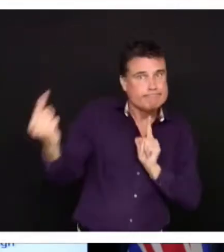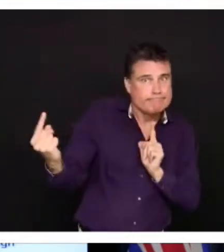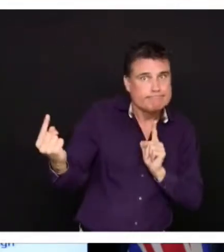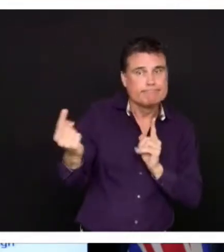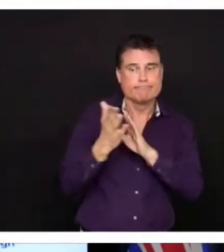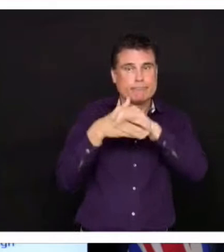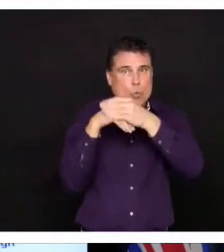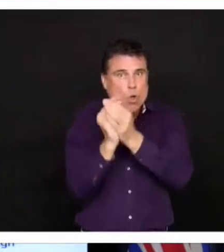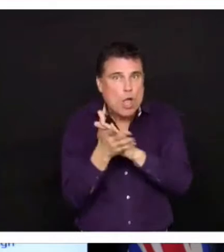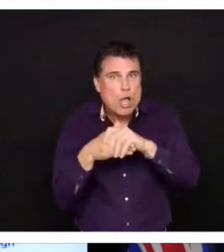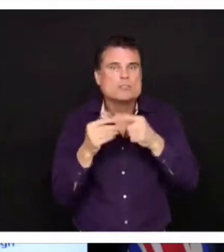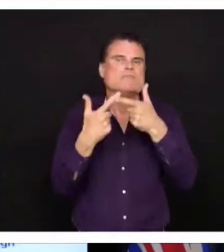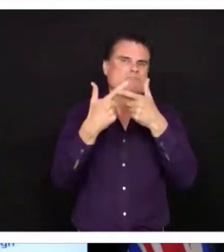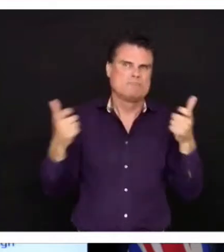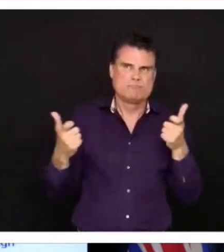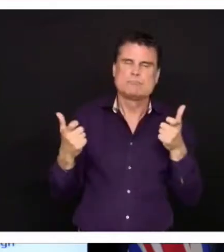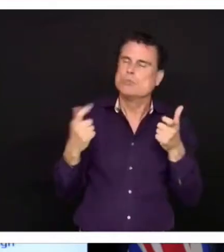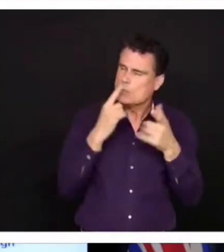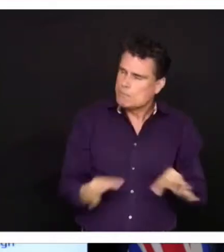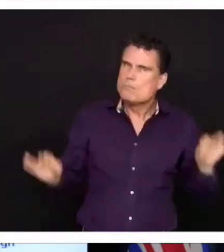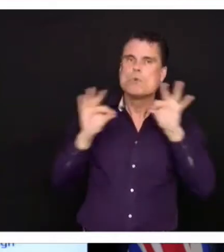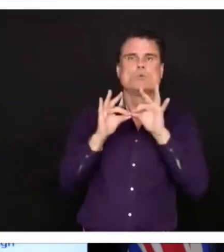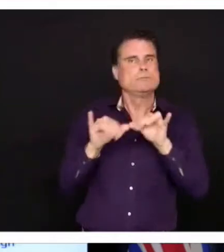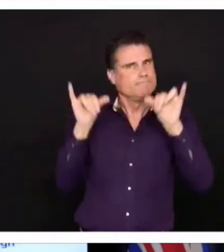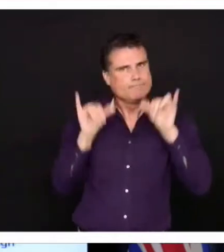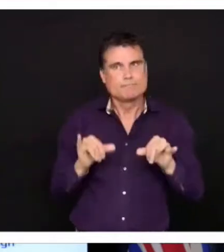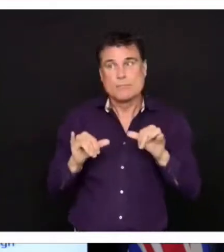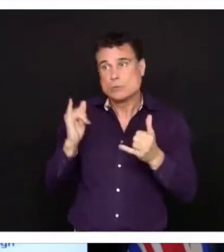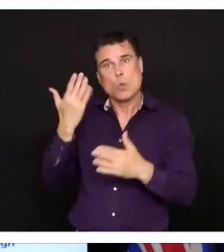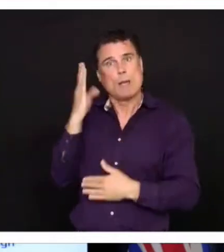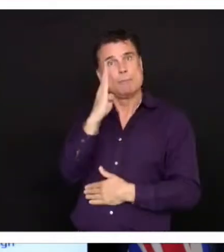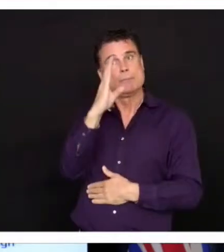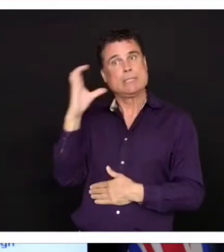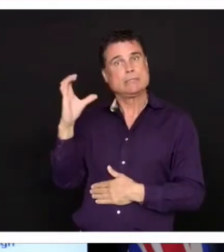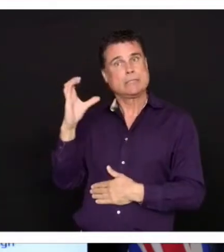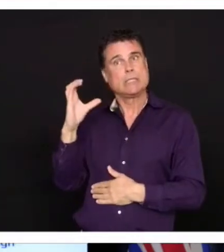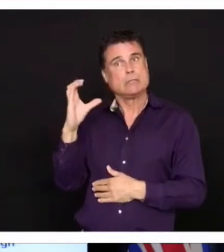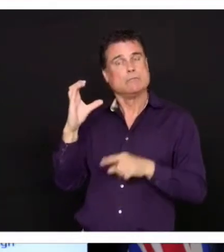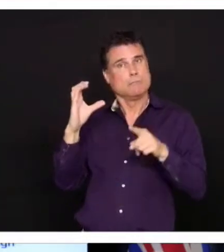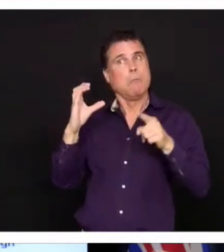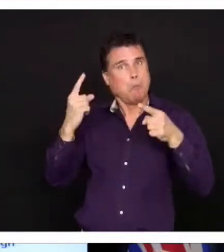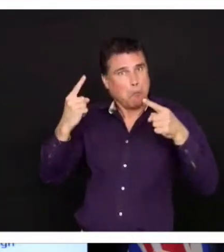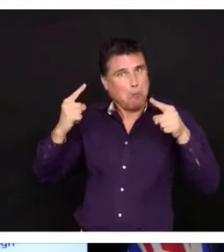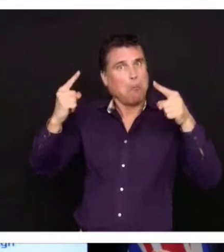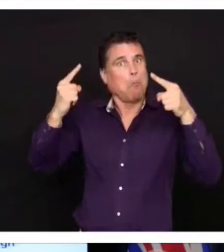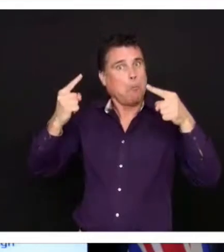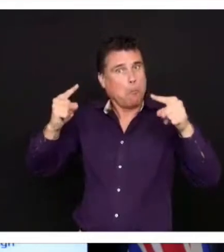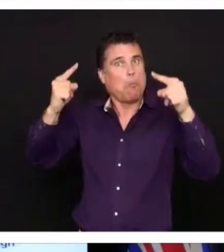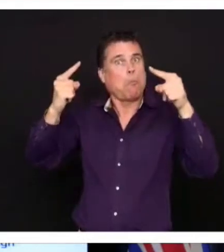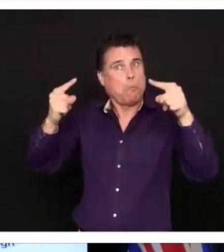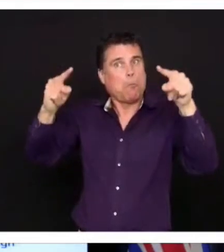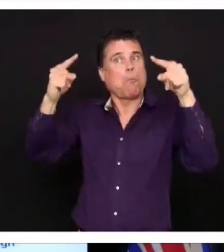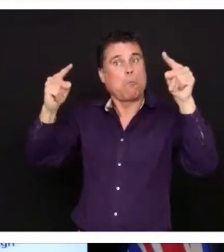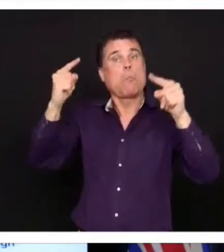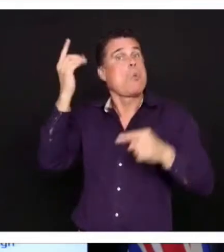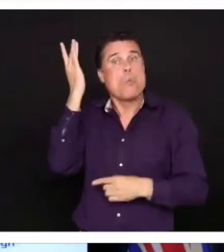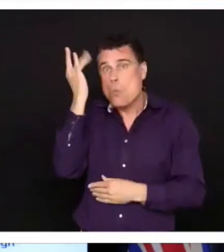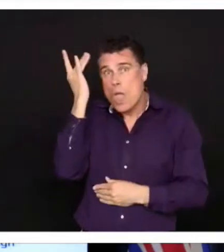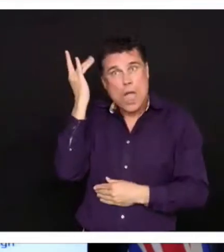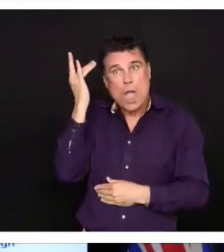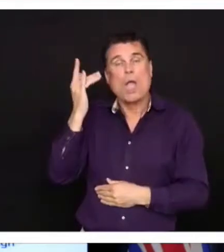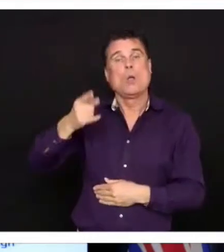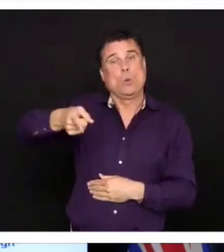this. And we need to continue that. And, you know, this is not the end for us. It's not even the beginning of the